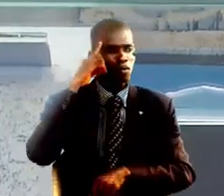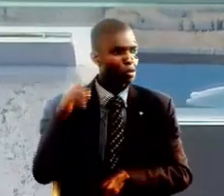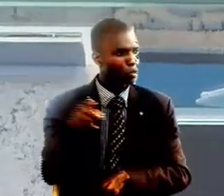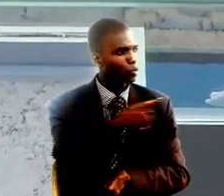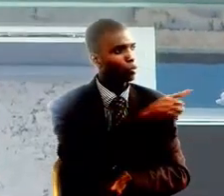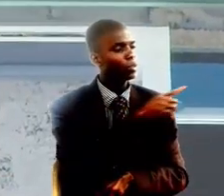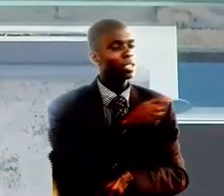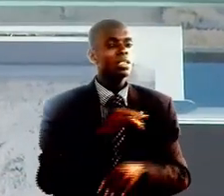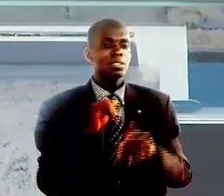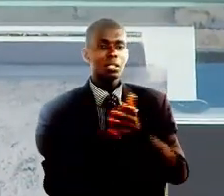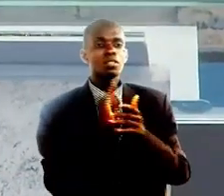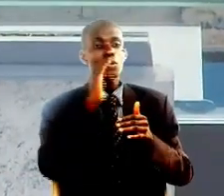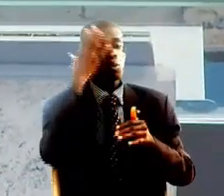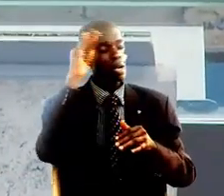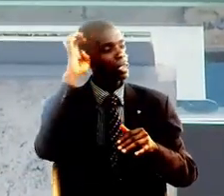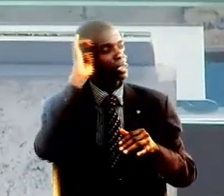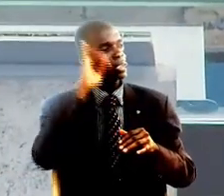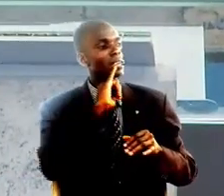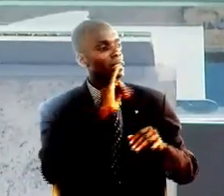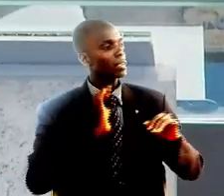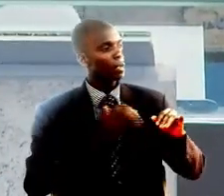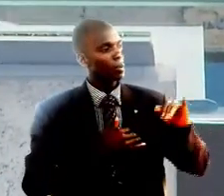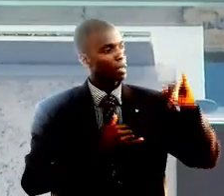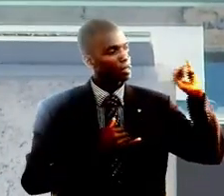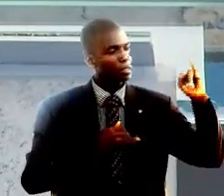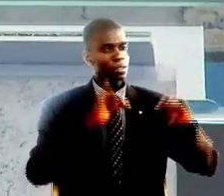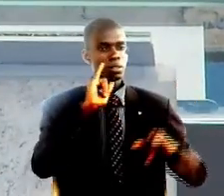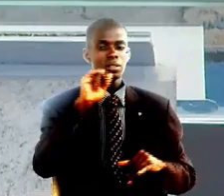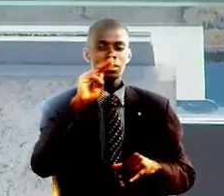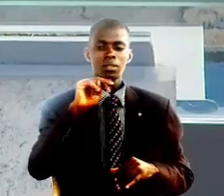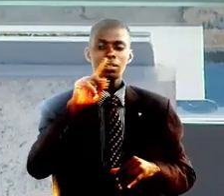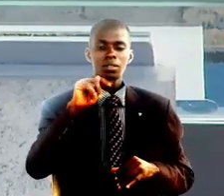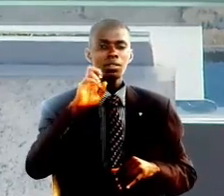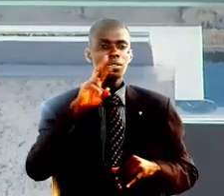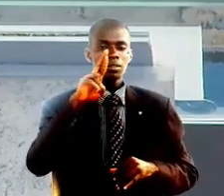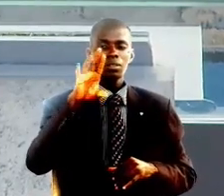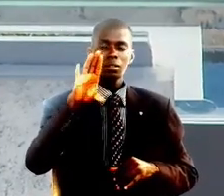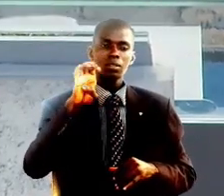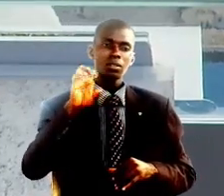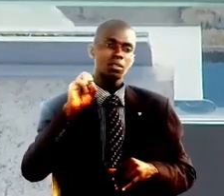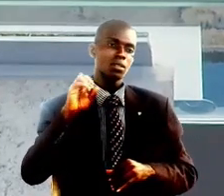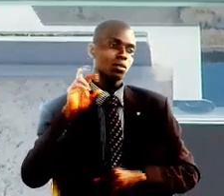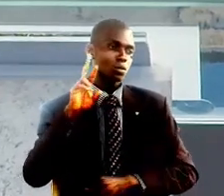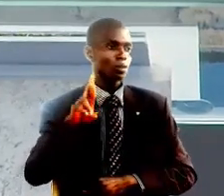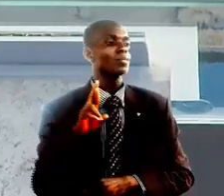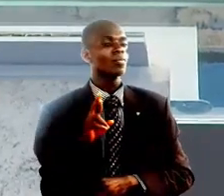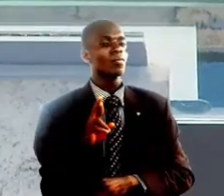is higher than the heavens, and he makes intercession for you,